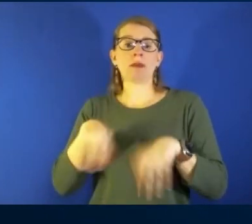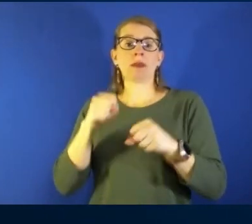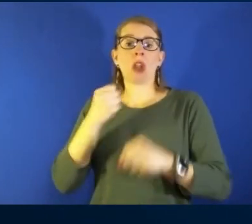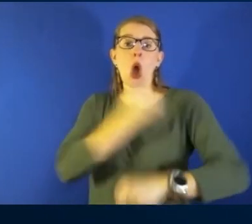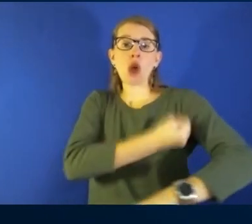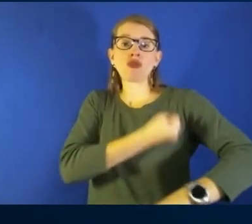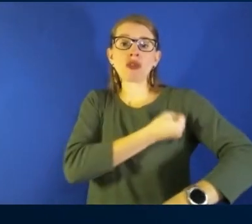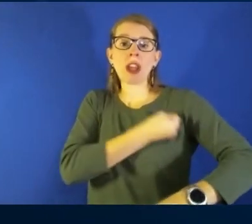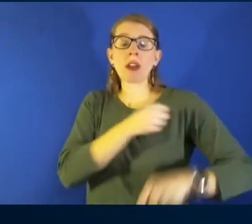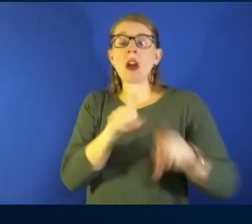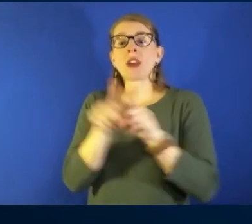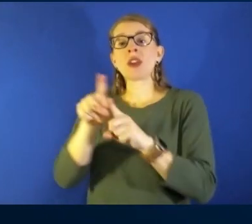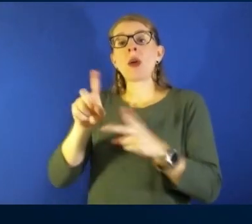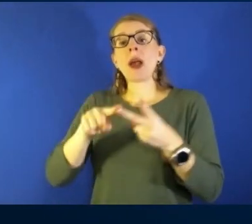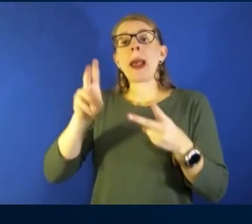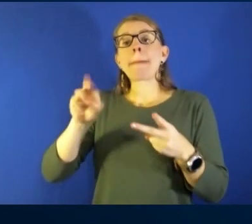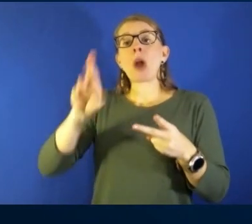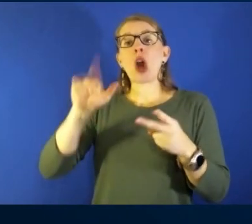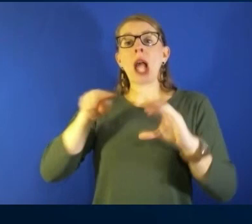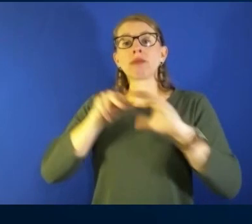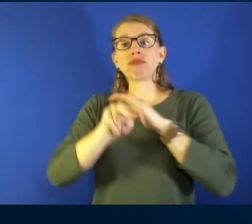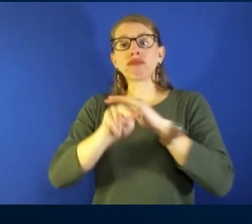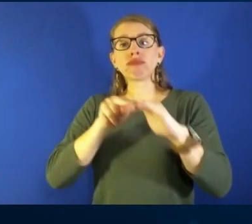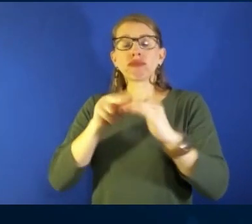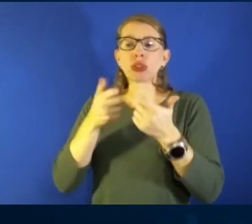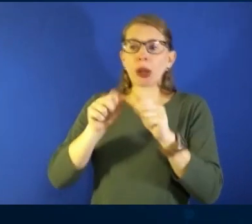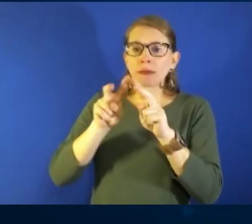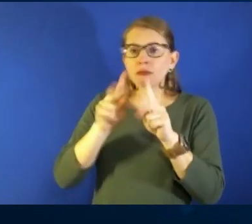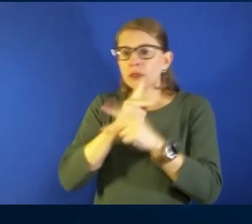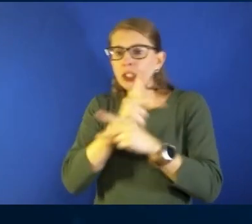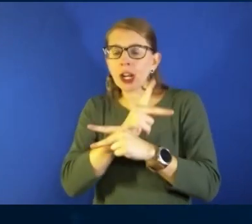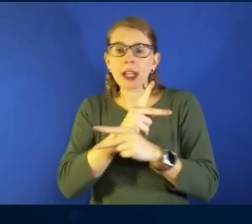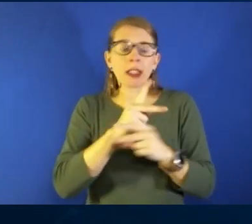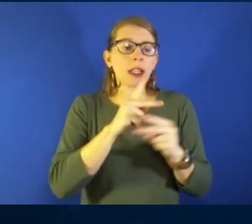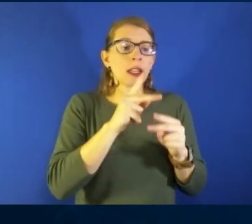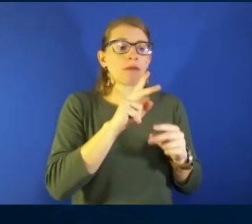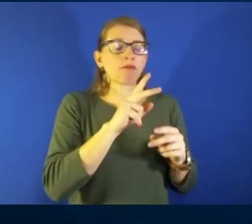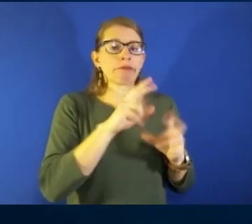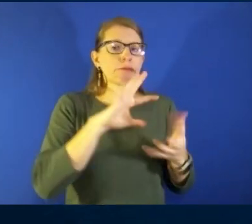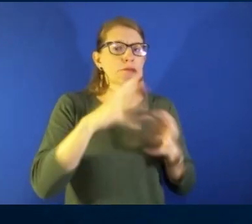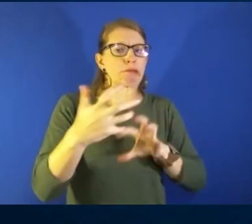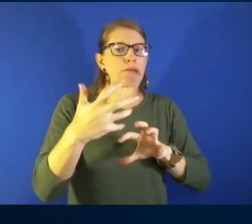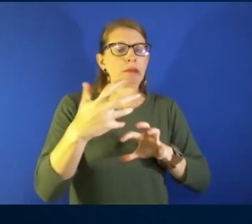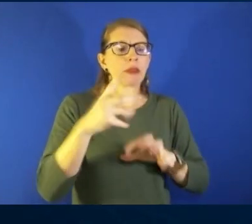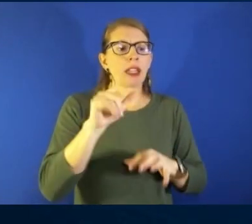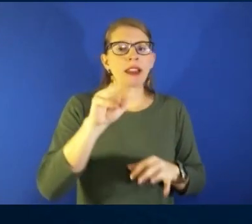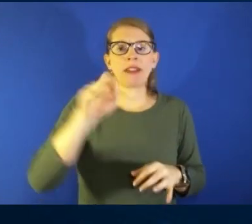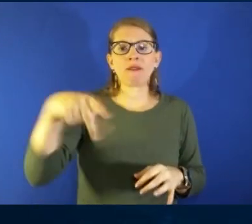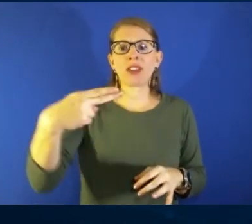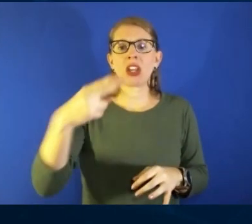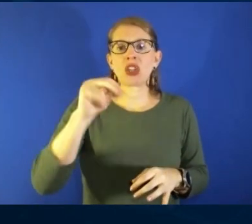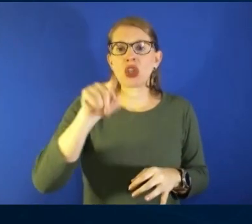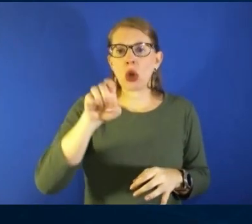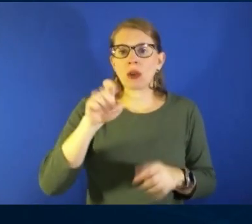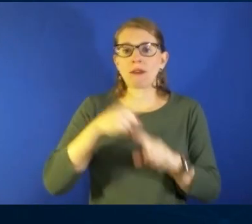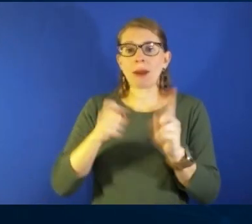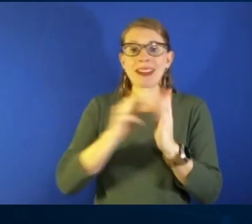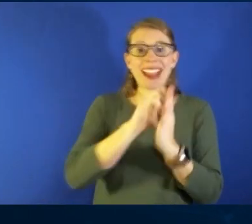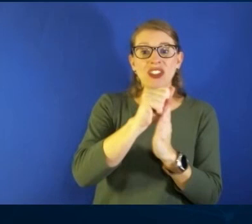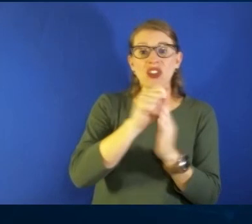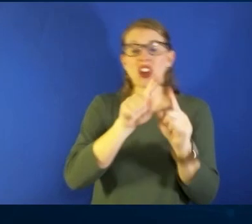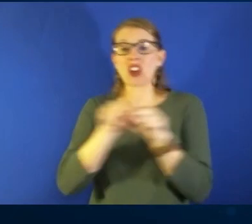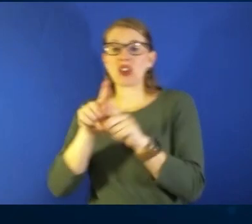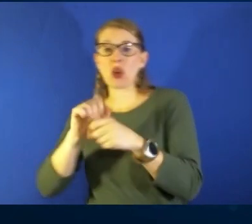MRI to try and discern, an abnormal lymph node from cancer versus an abnormal lymph node from COVID. And